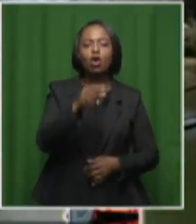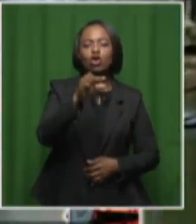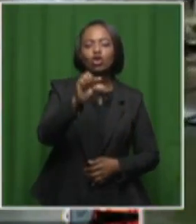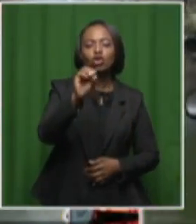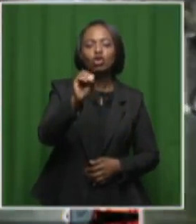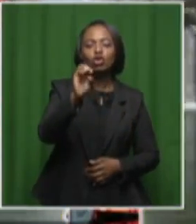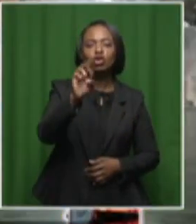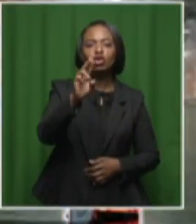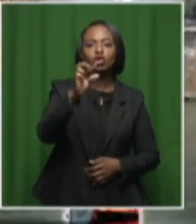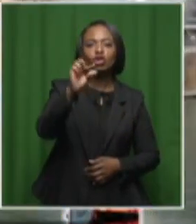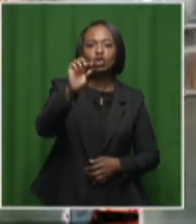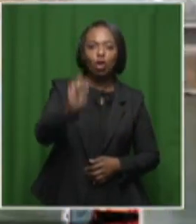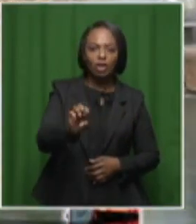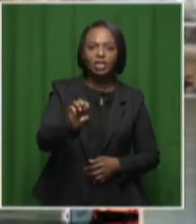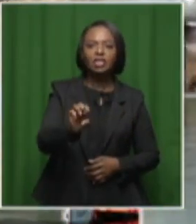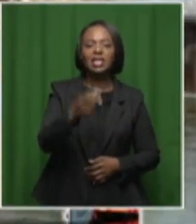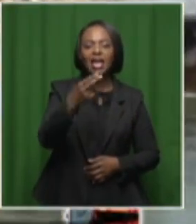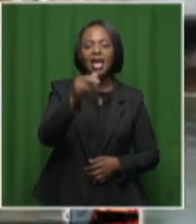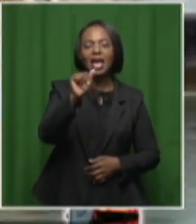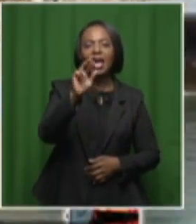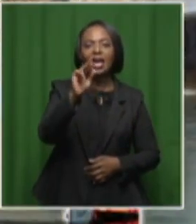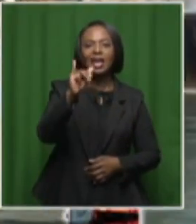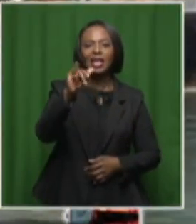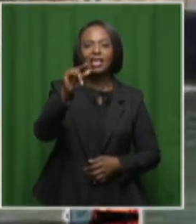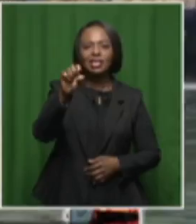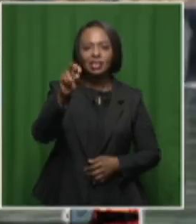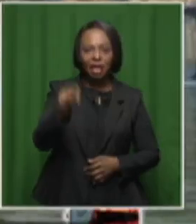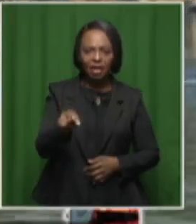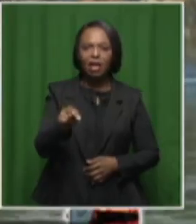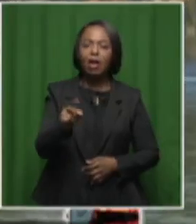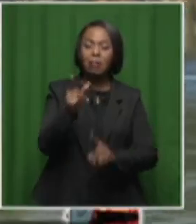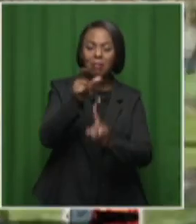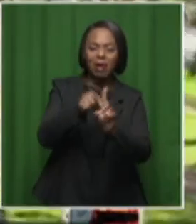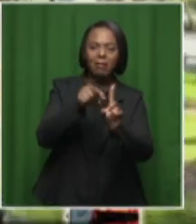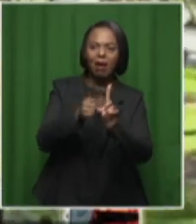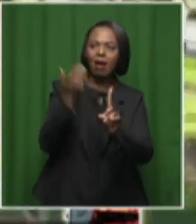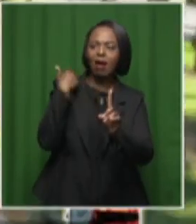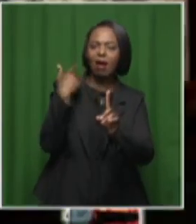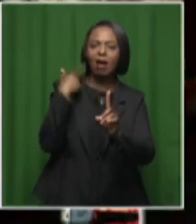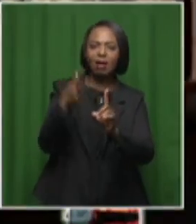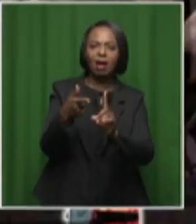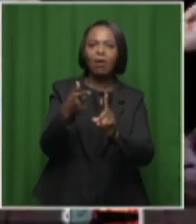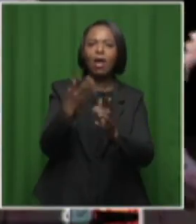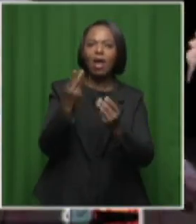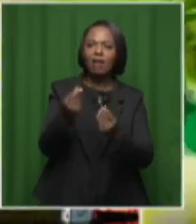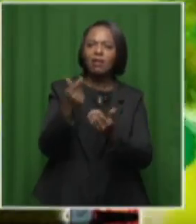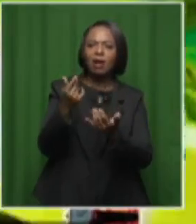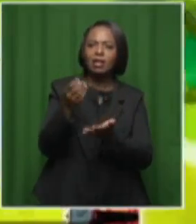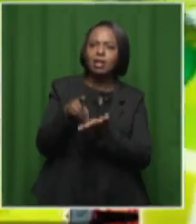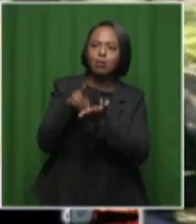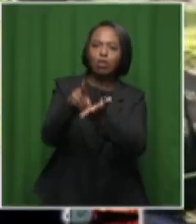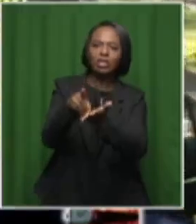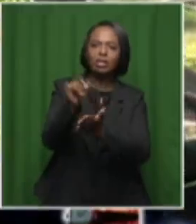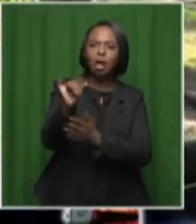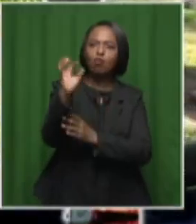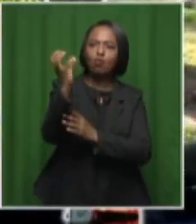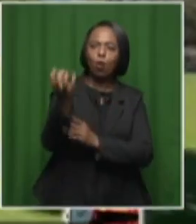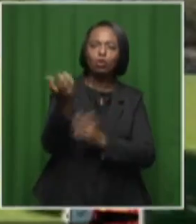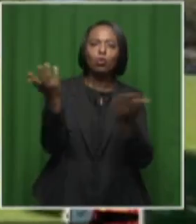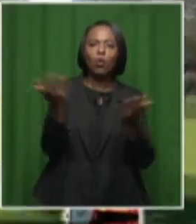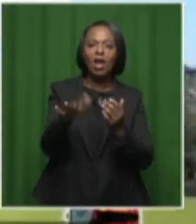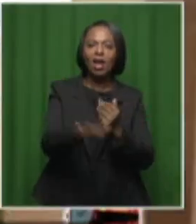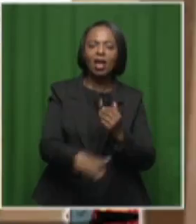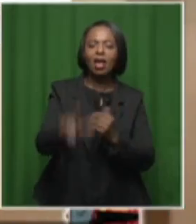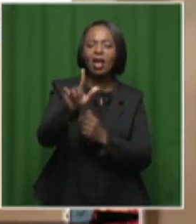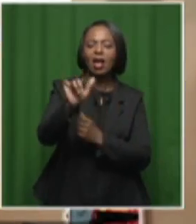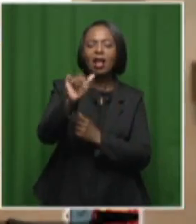Harrison as being one of those guys who stumbled upon these gold deposits somewhere near Langlaagte, and,